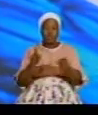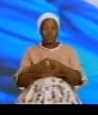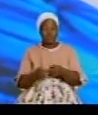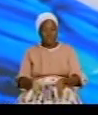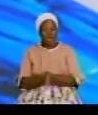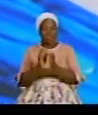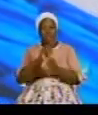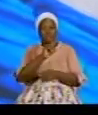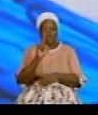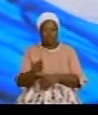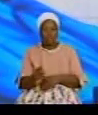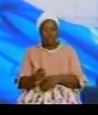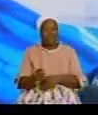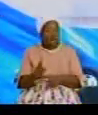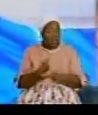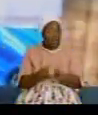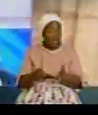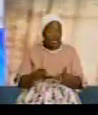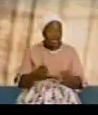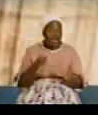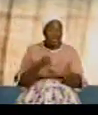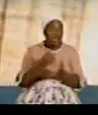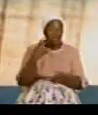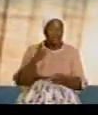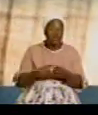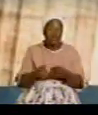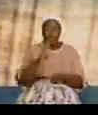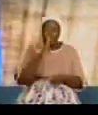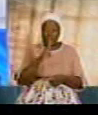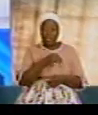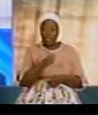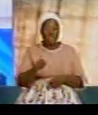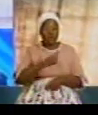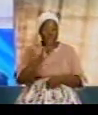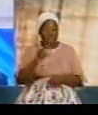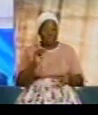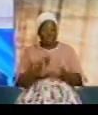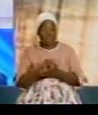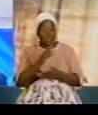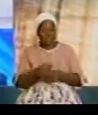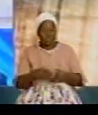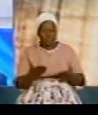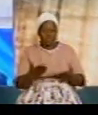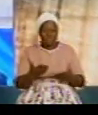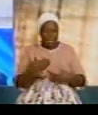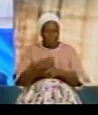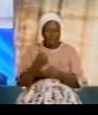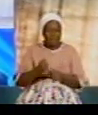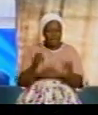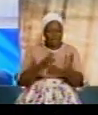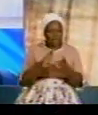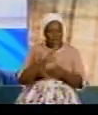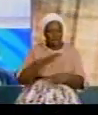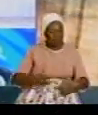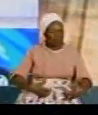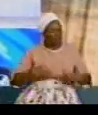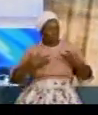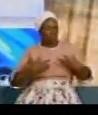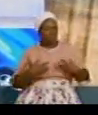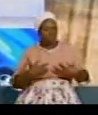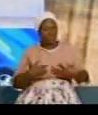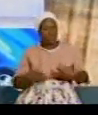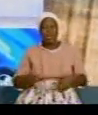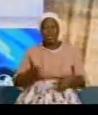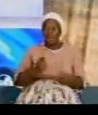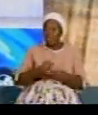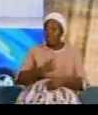questions. But it was to be a question that will provoke him, a question